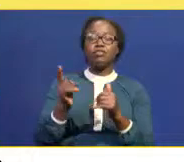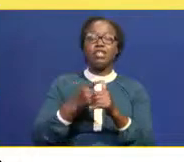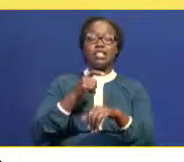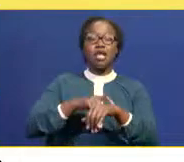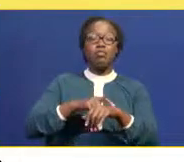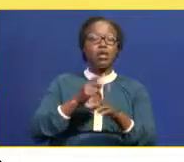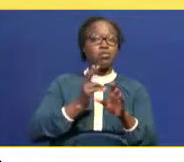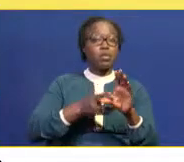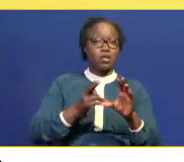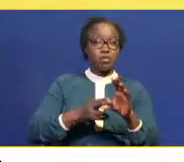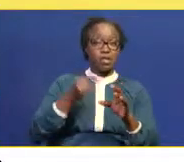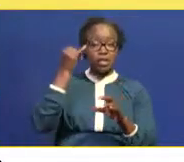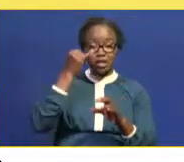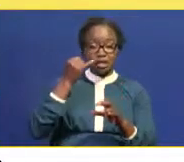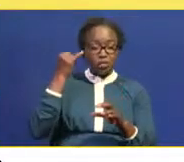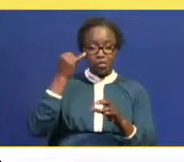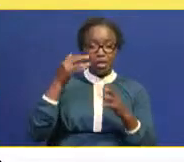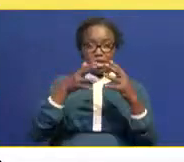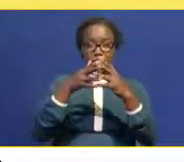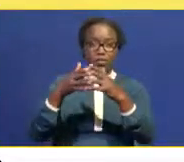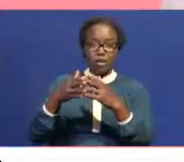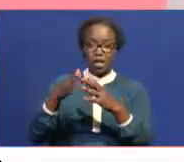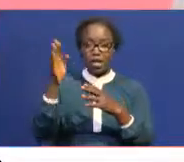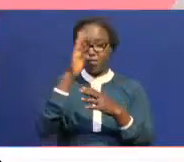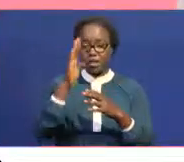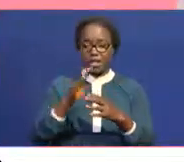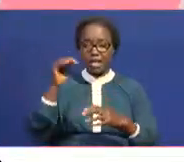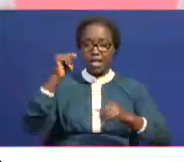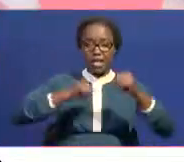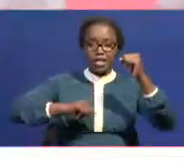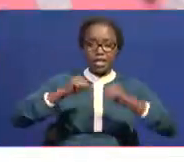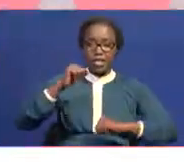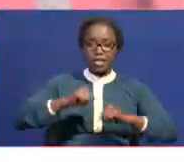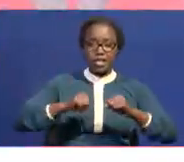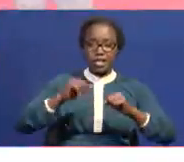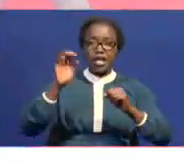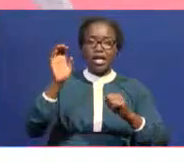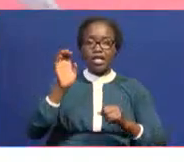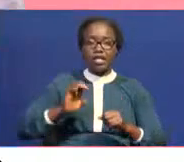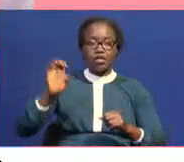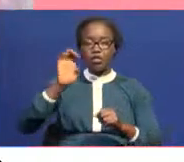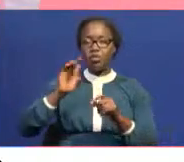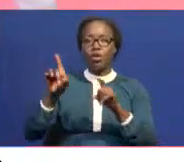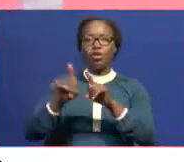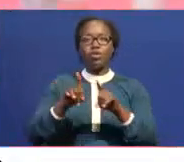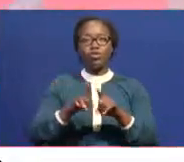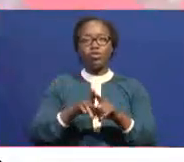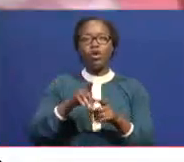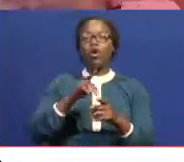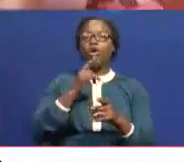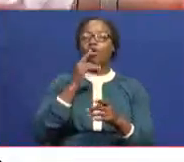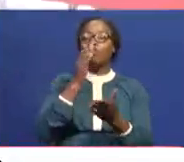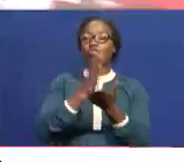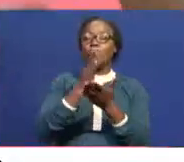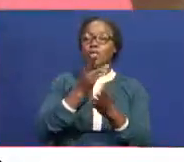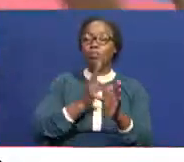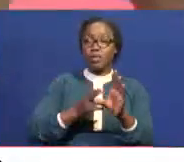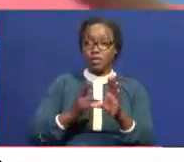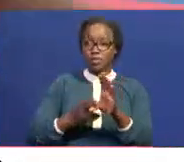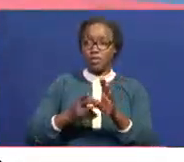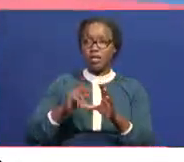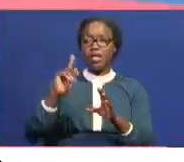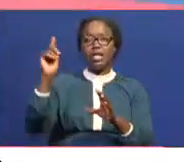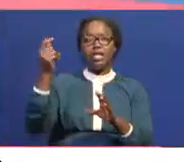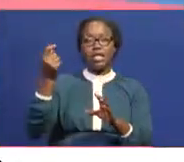kwanza. Aidha, Japan, Marekani, Brazil, Argentina, Paraguay na Ethiopia pia wamethibitisha kushiriki miongoni mwa mataifa mengine. Timu ya